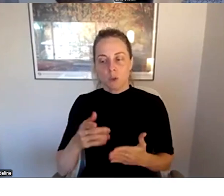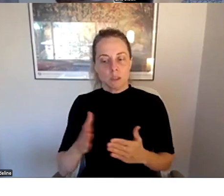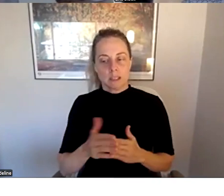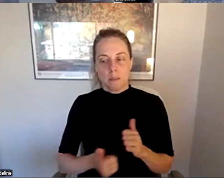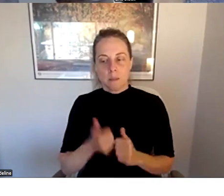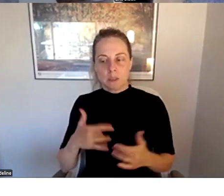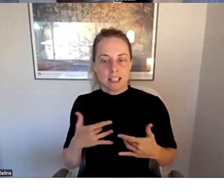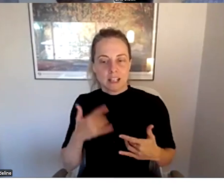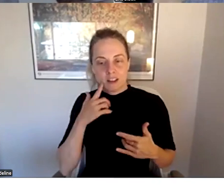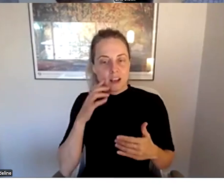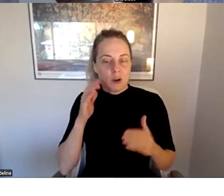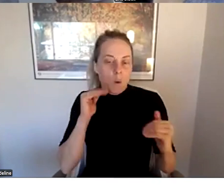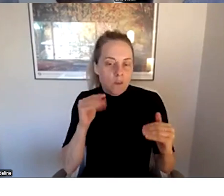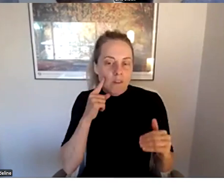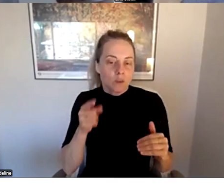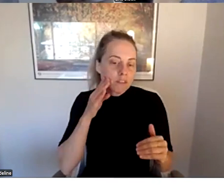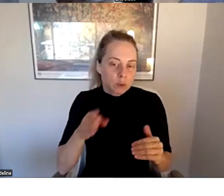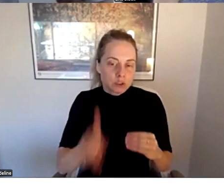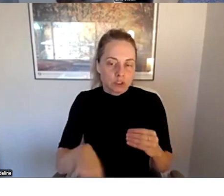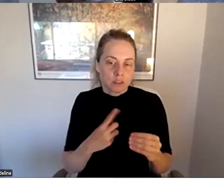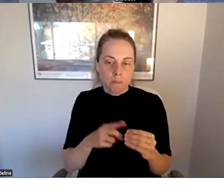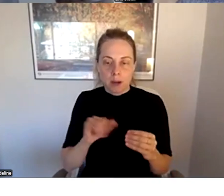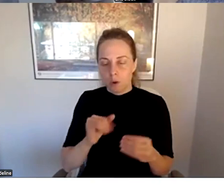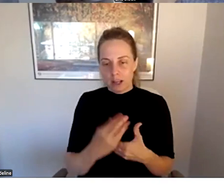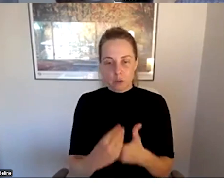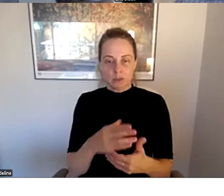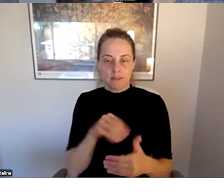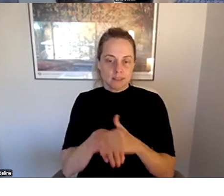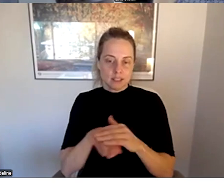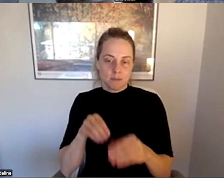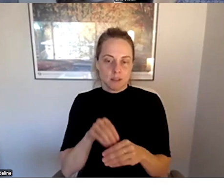the future of inclusivity and accessibility in the workforce?